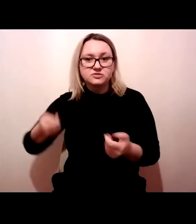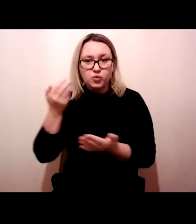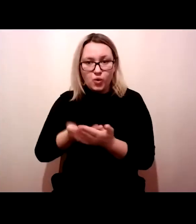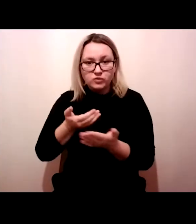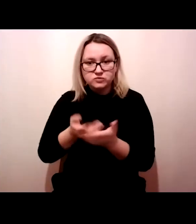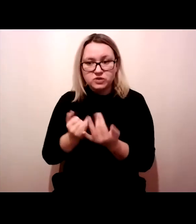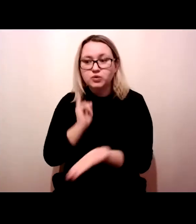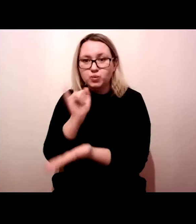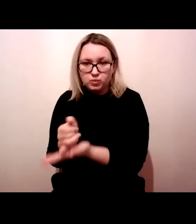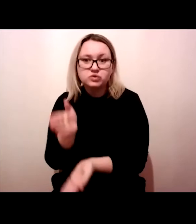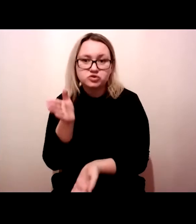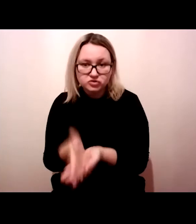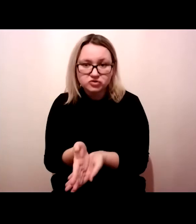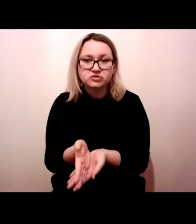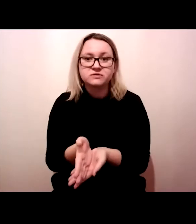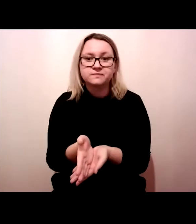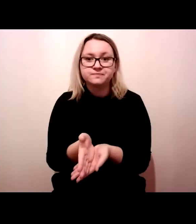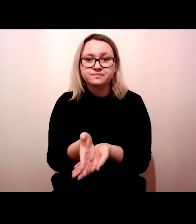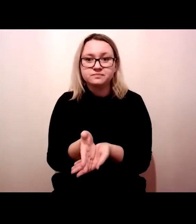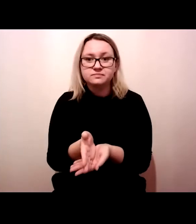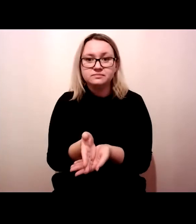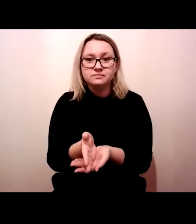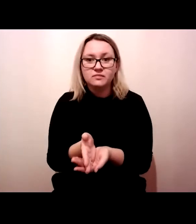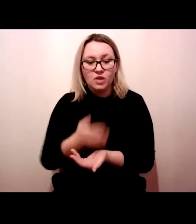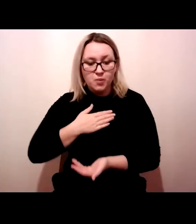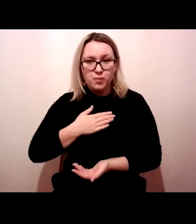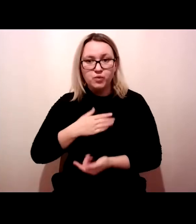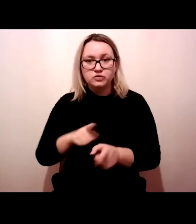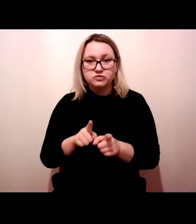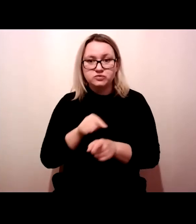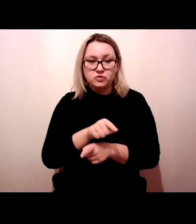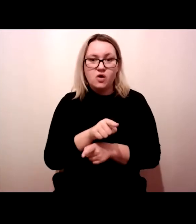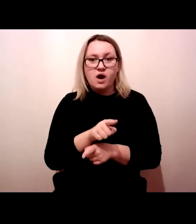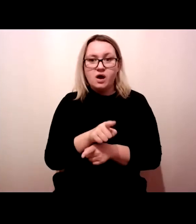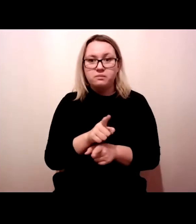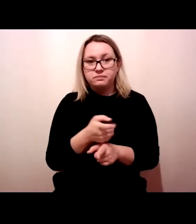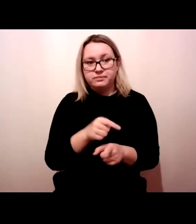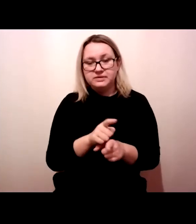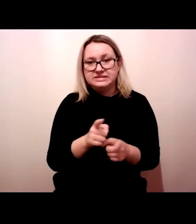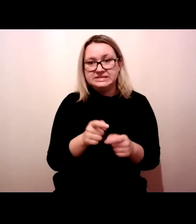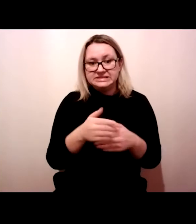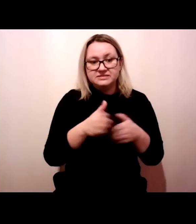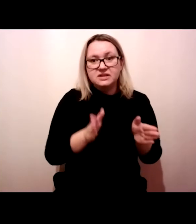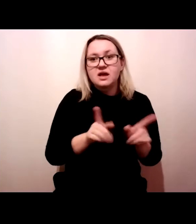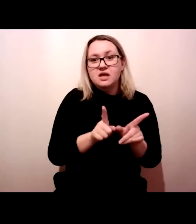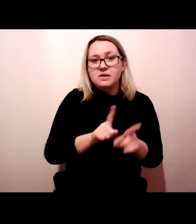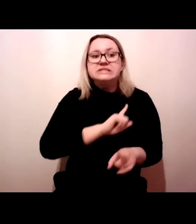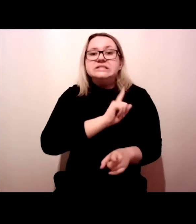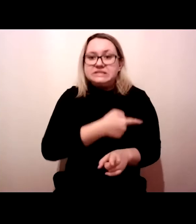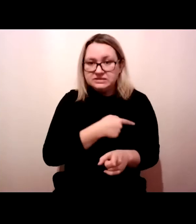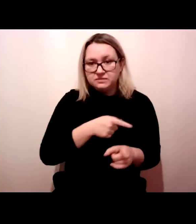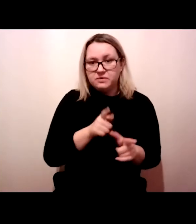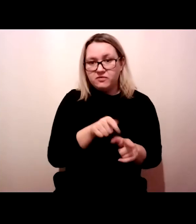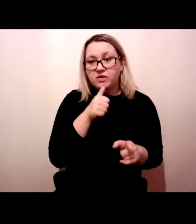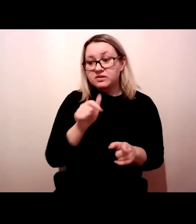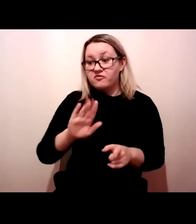are providing continuous consultations. This is the strength of our